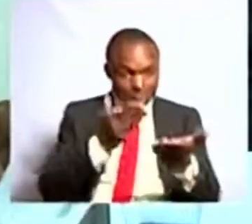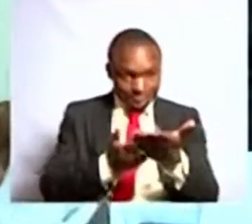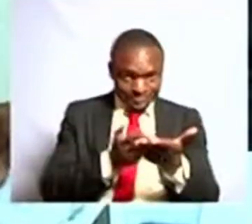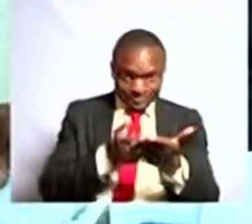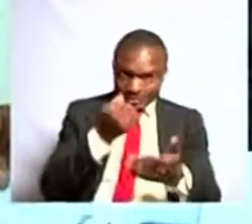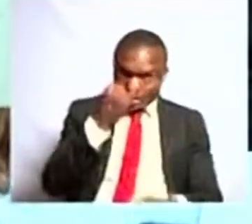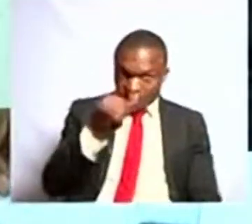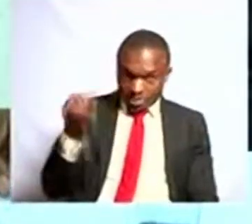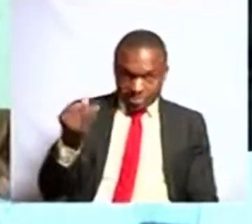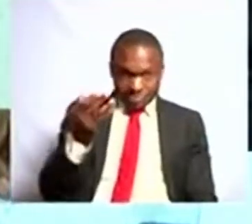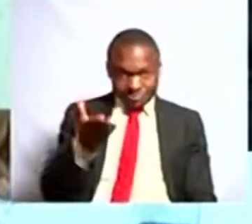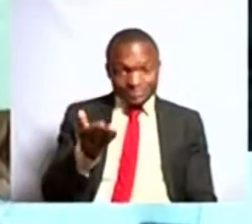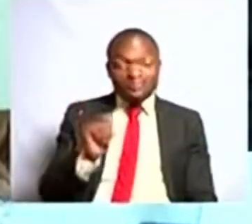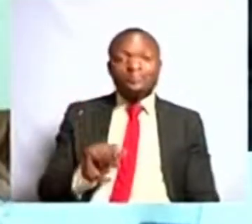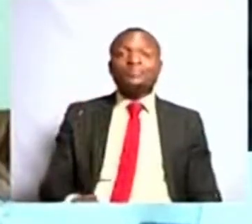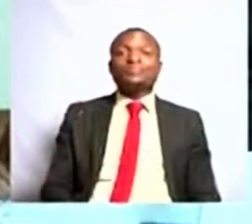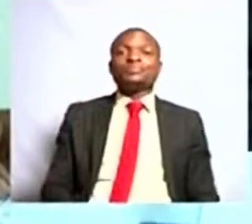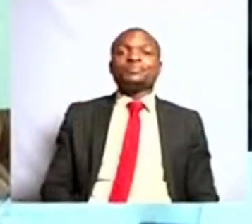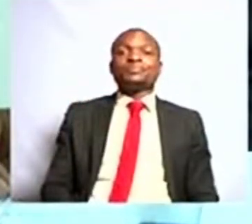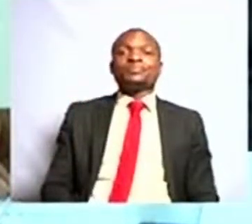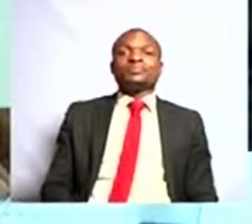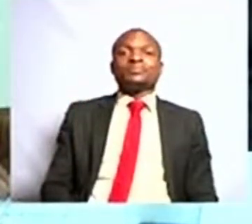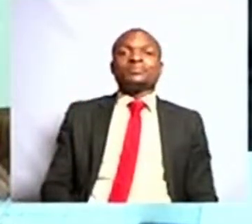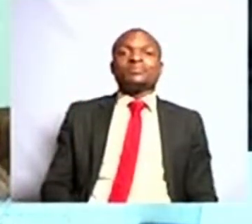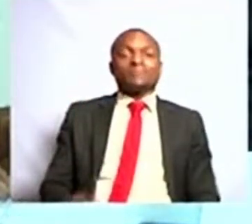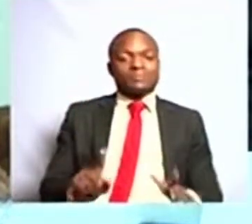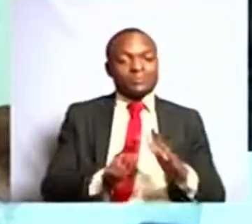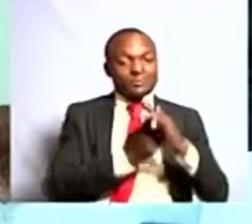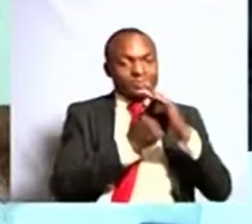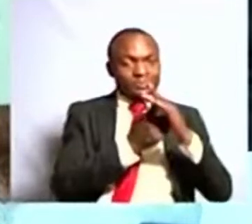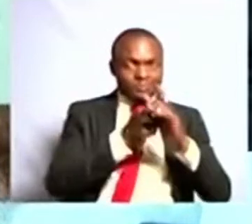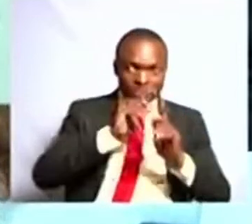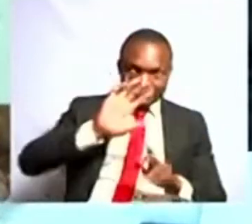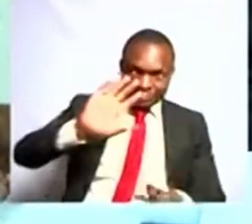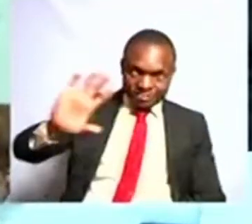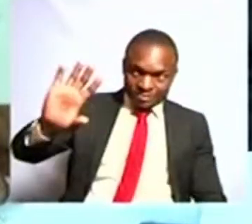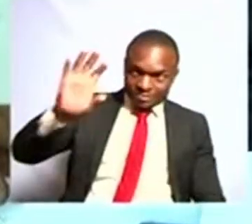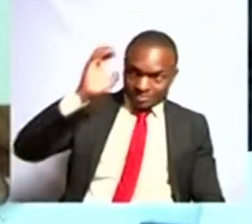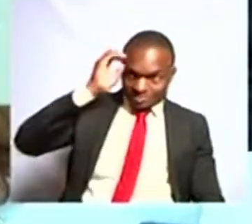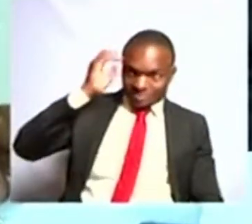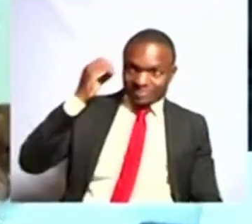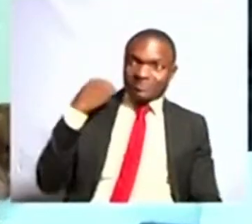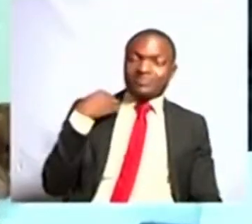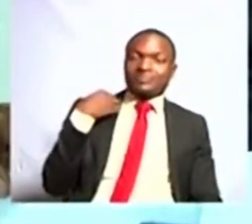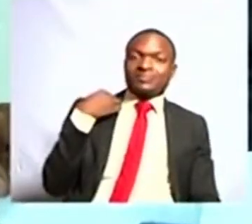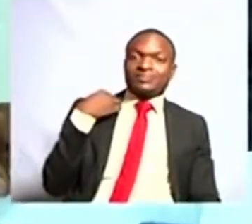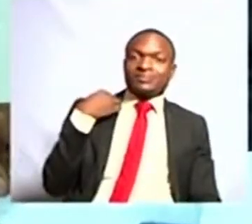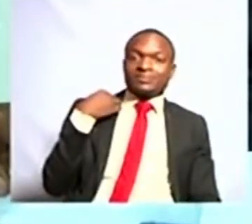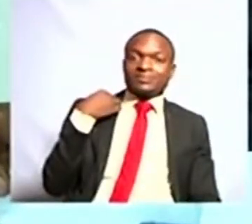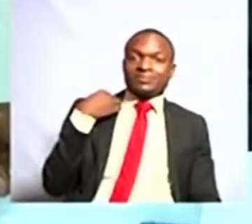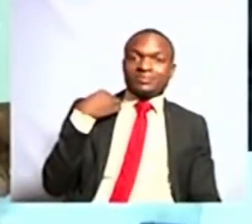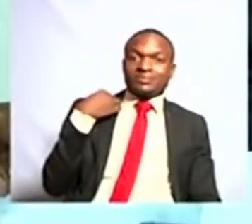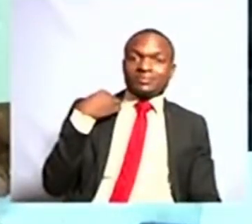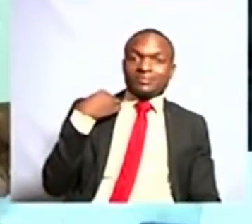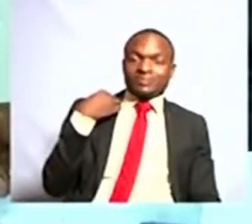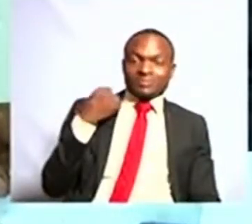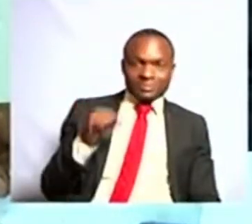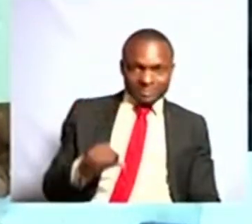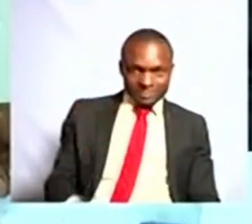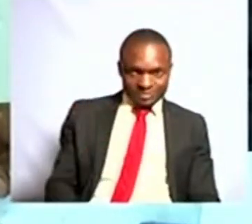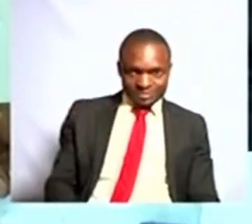issue that started from my office to the officers.